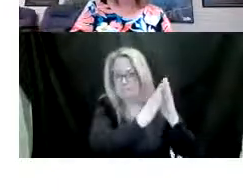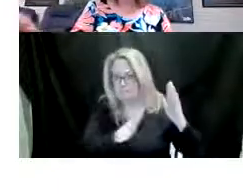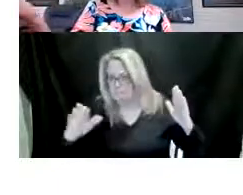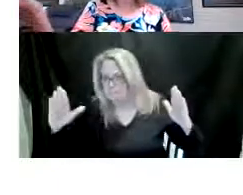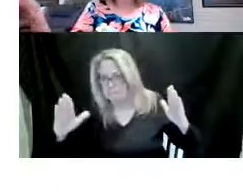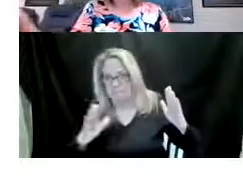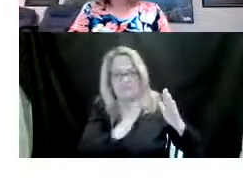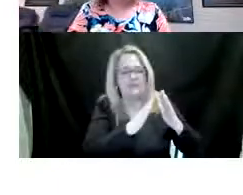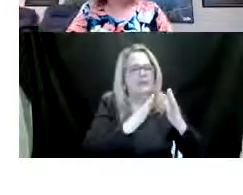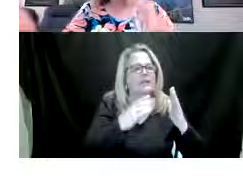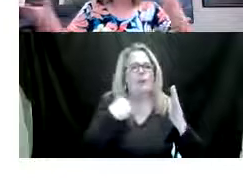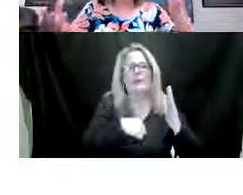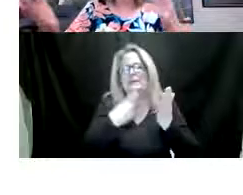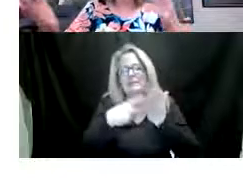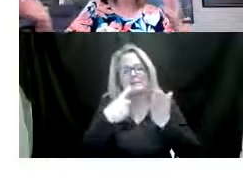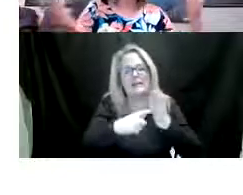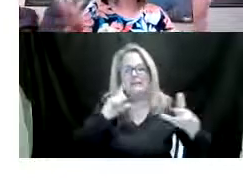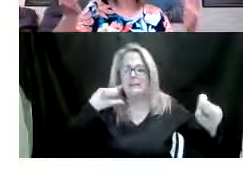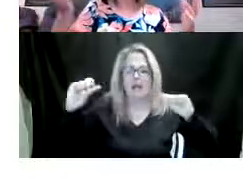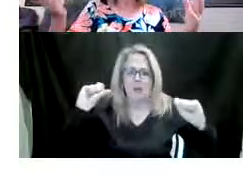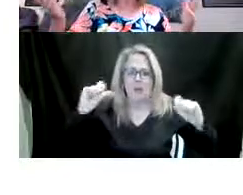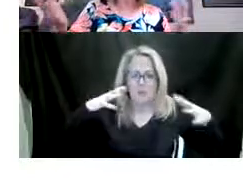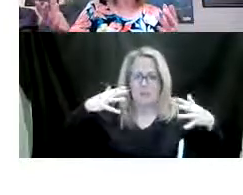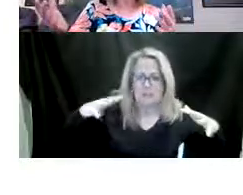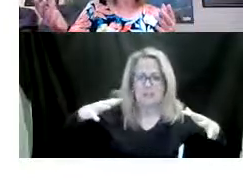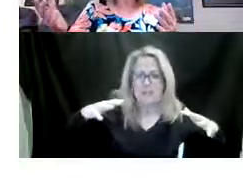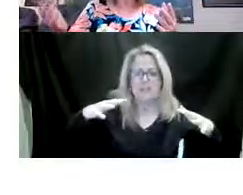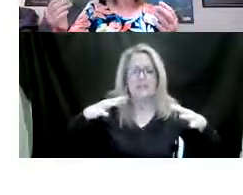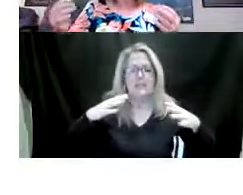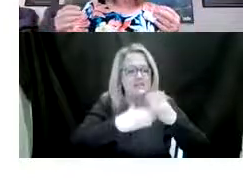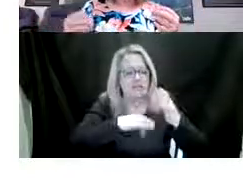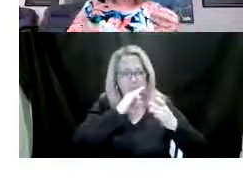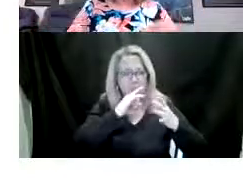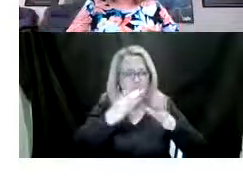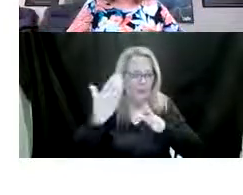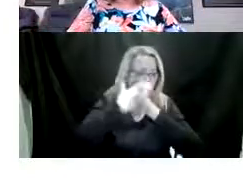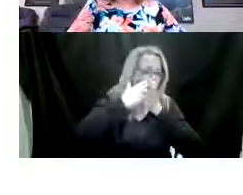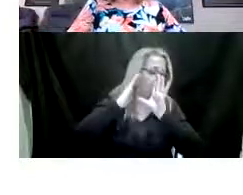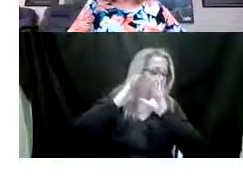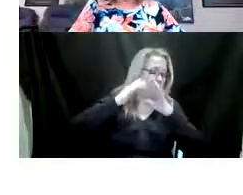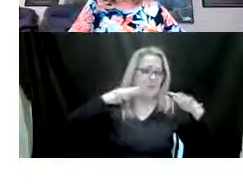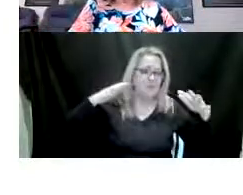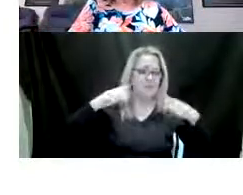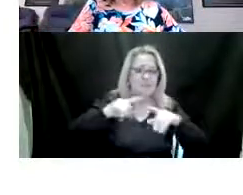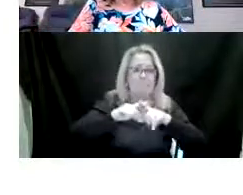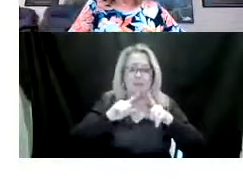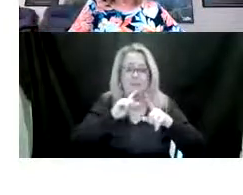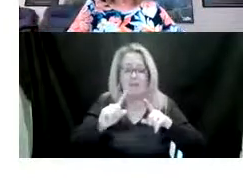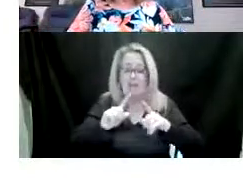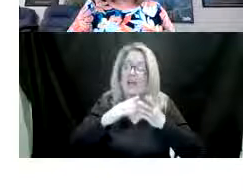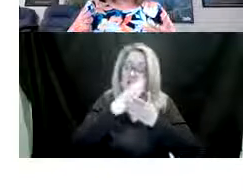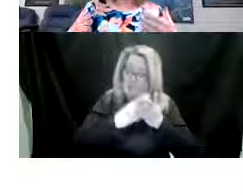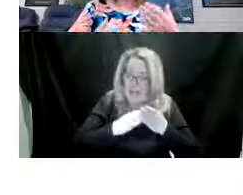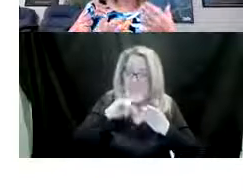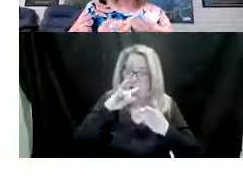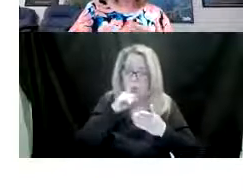loud noises and disruptive kinds of auditory stuff for some kids, holding your body up for some children who